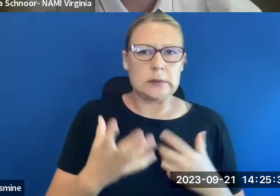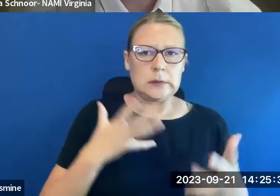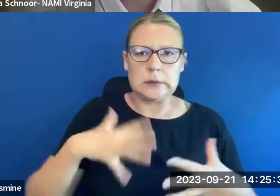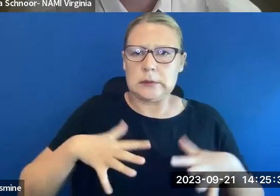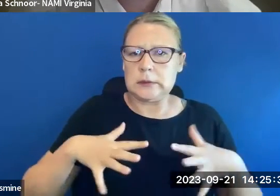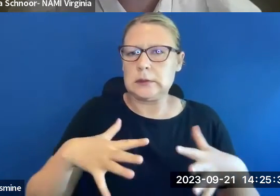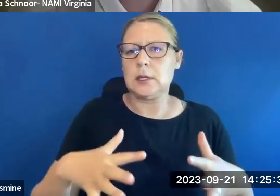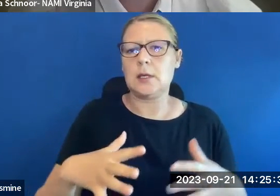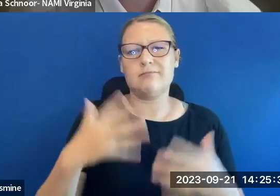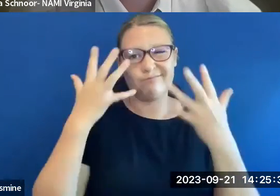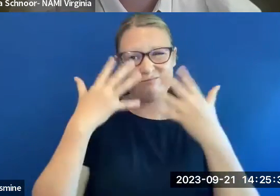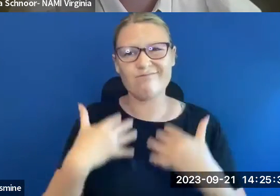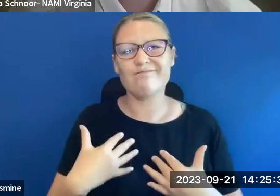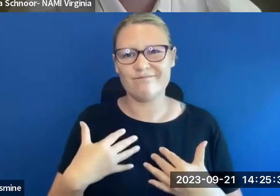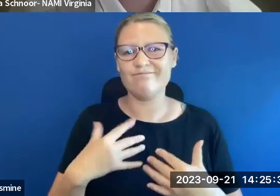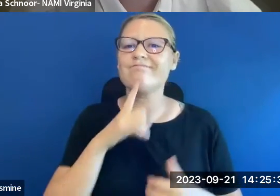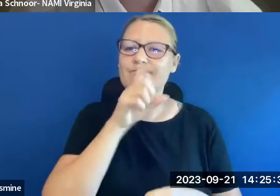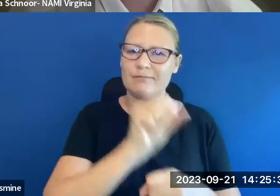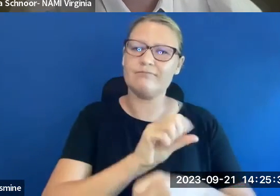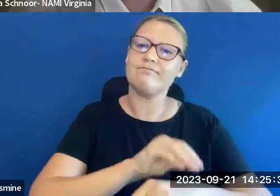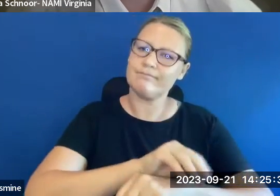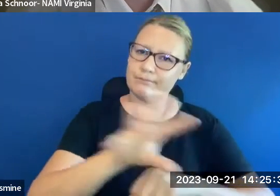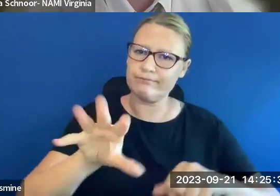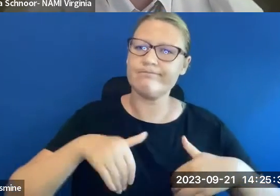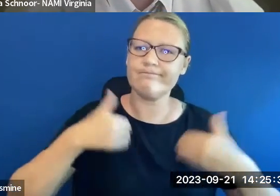has absolutely an impact on these youth.